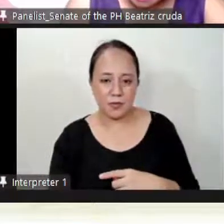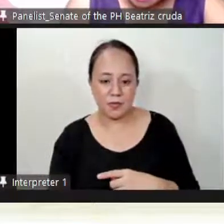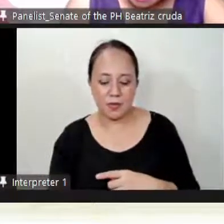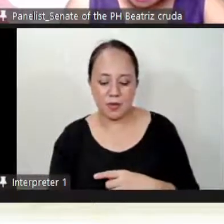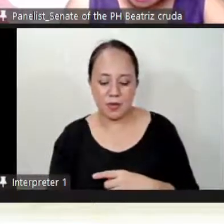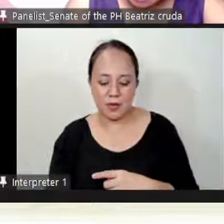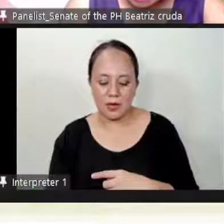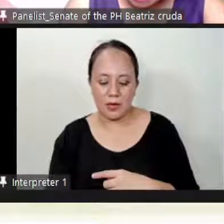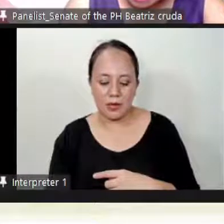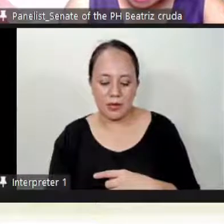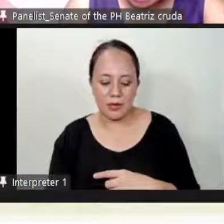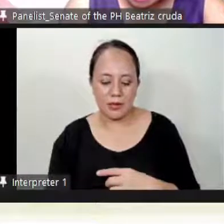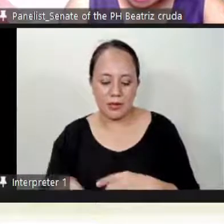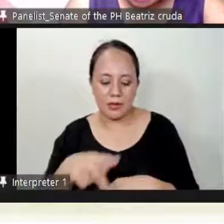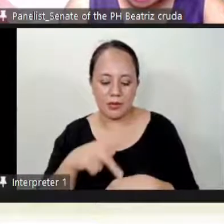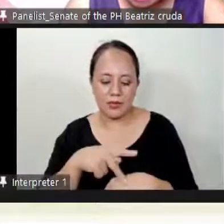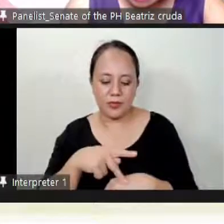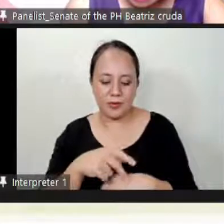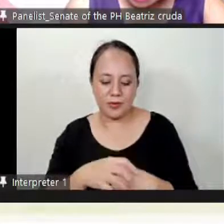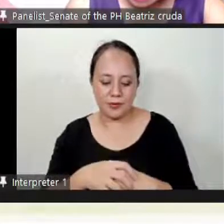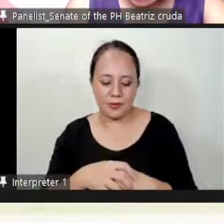in the Philippines. And